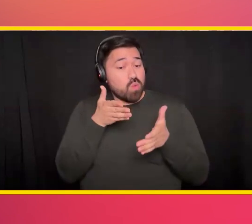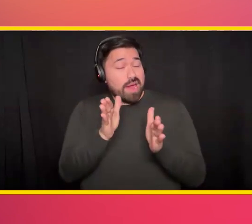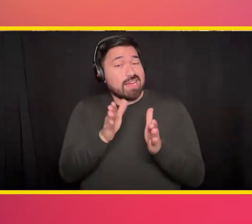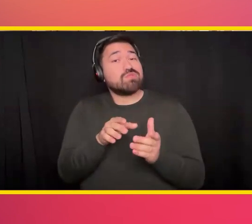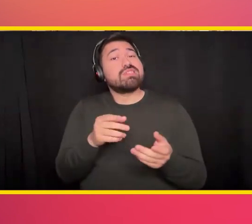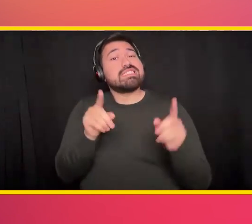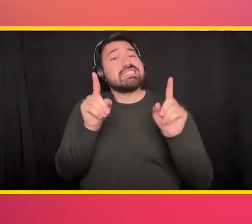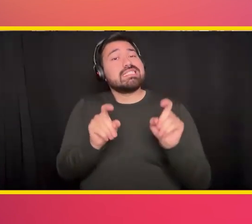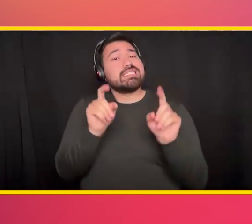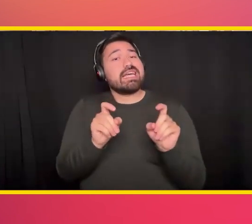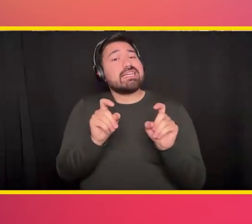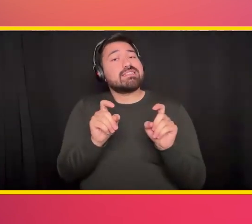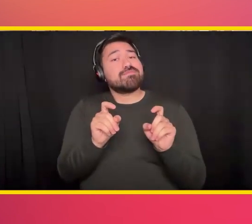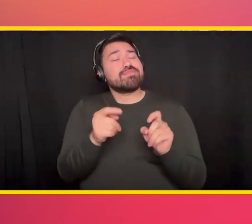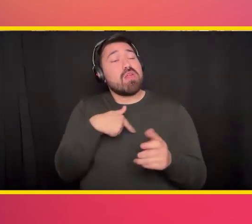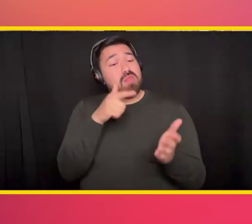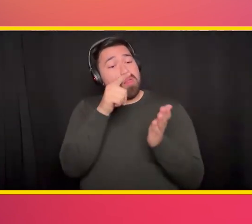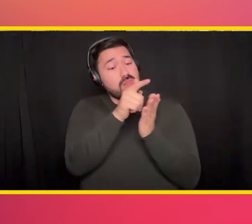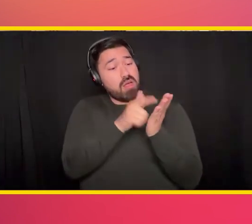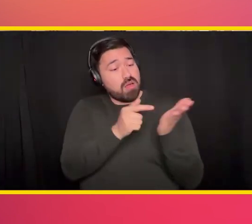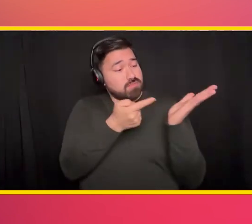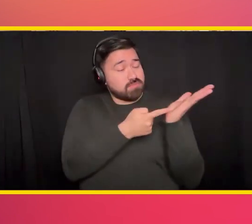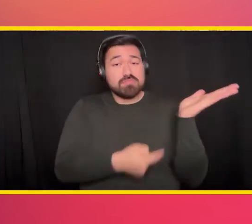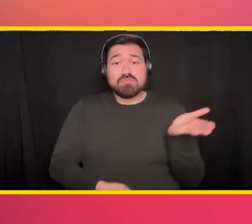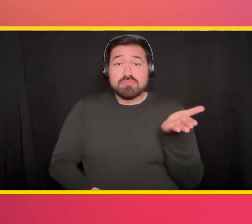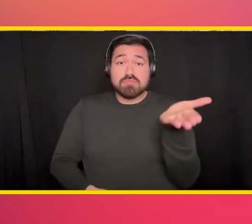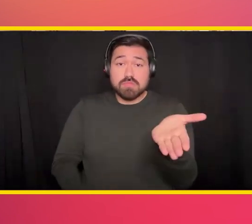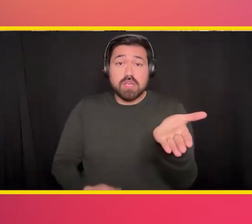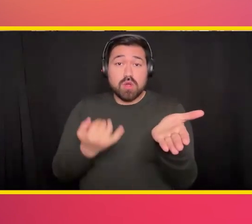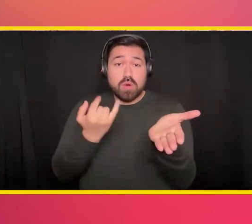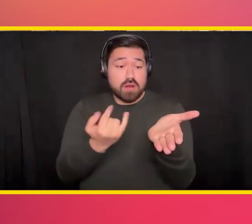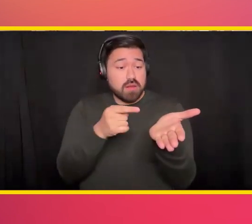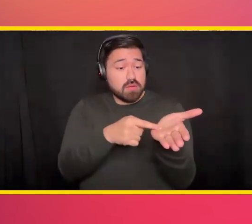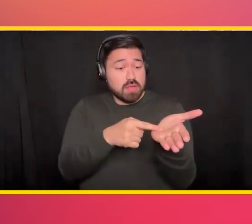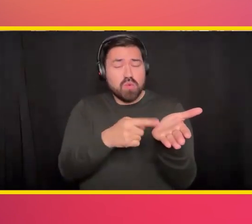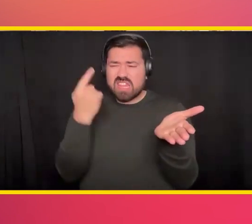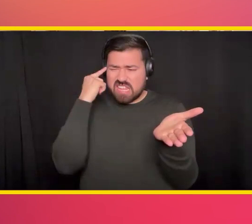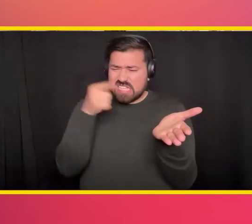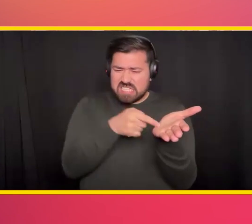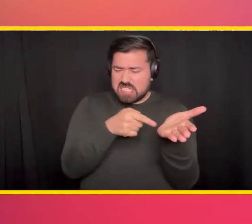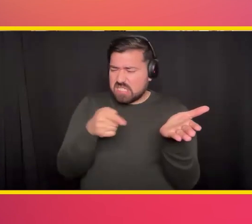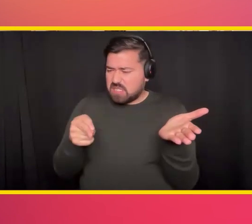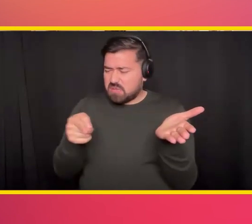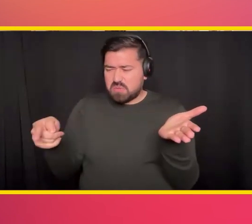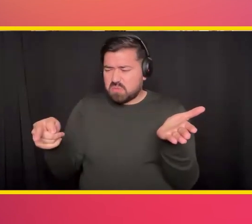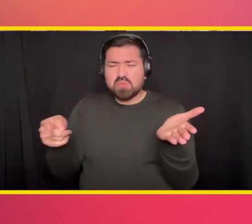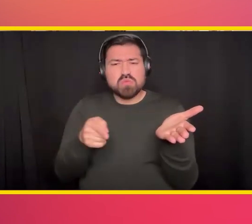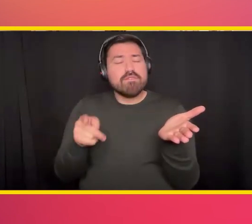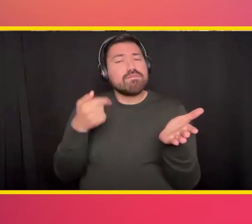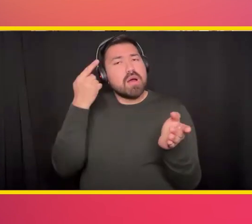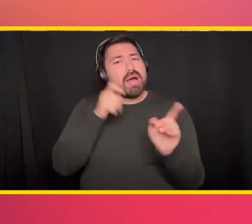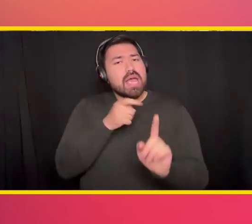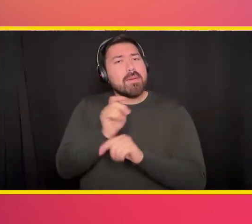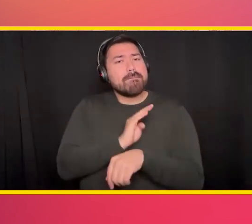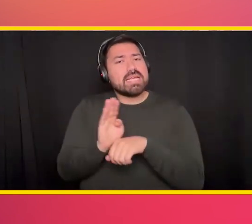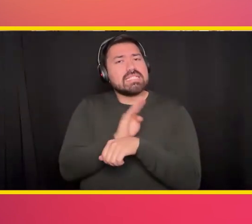is to say the laws here, the laws here, we think from a business